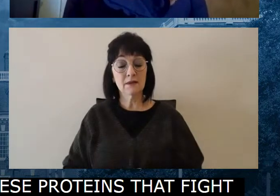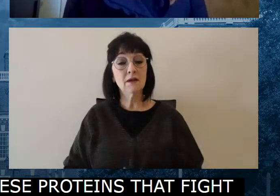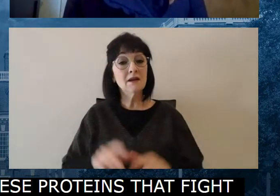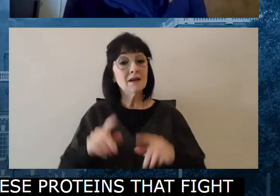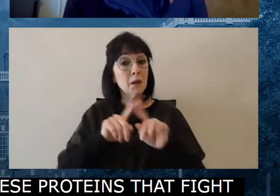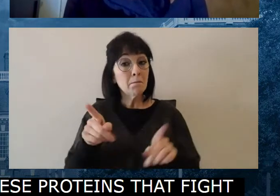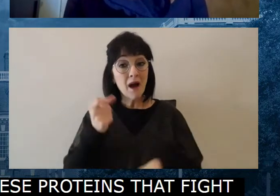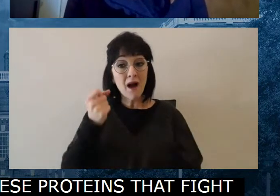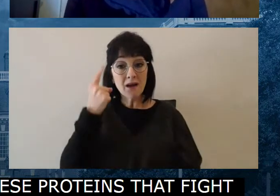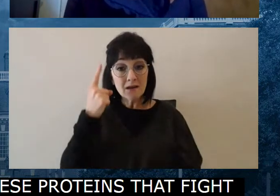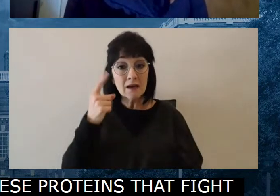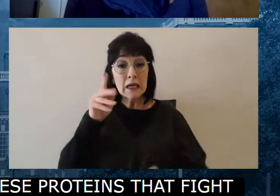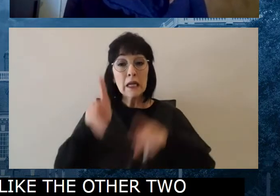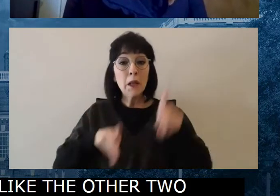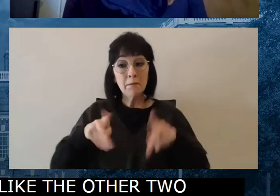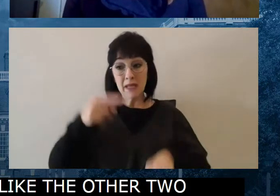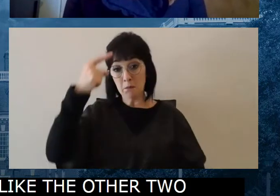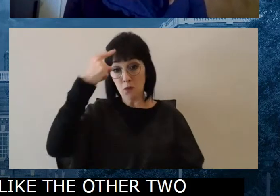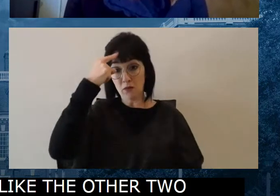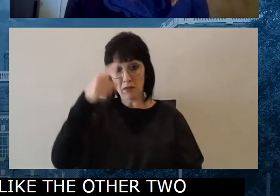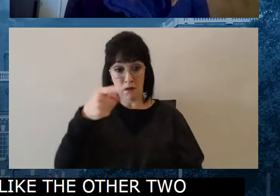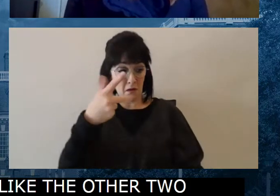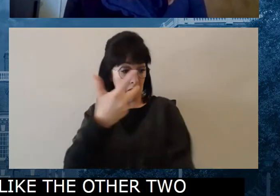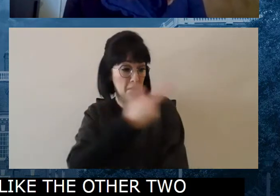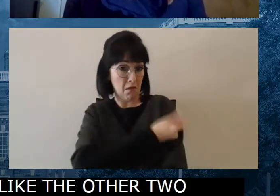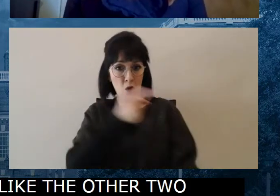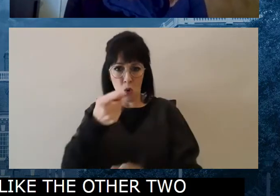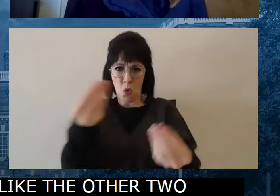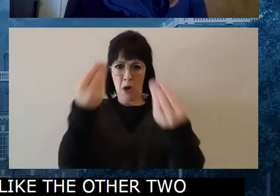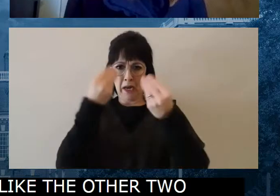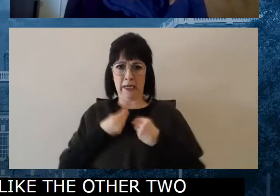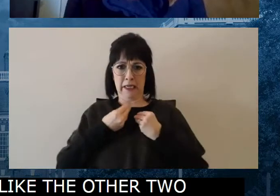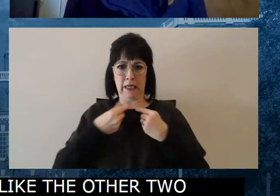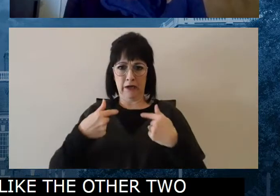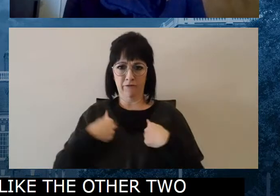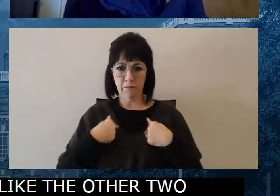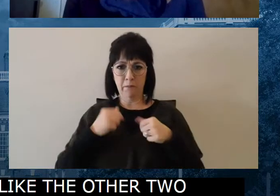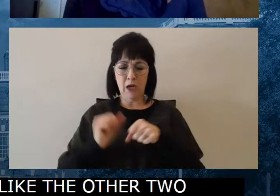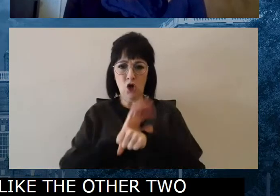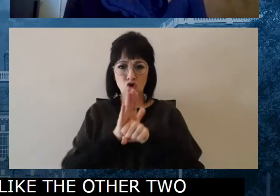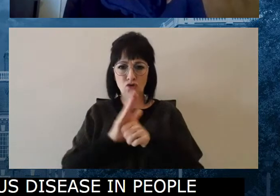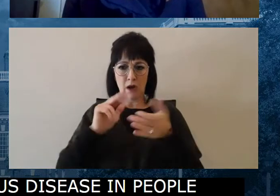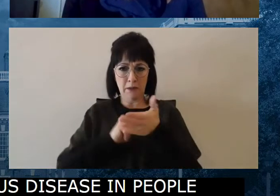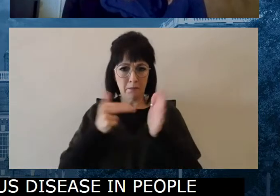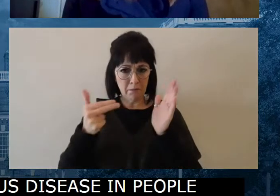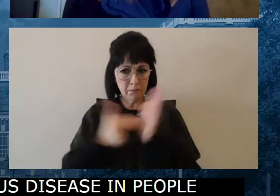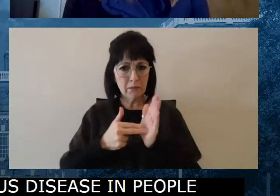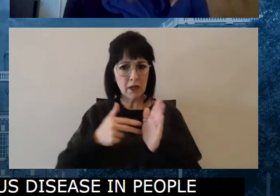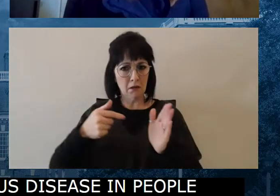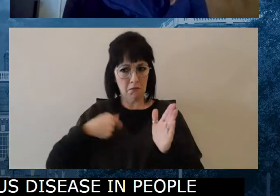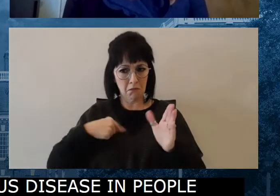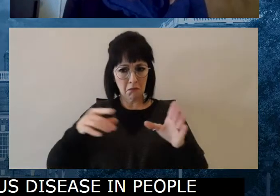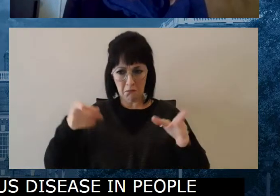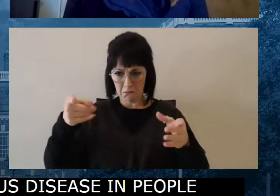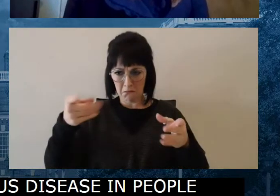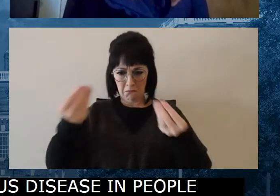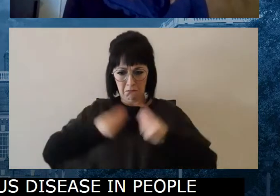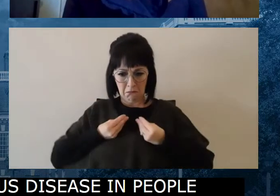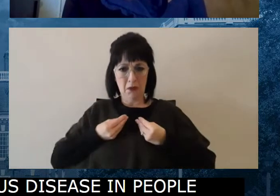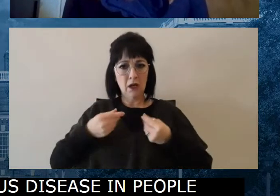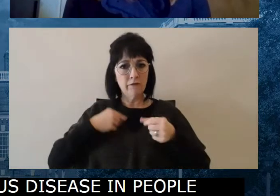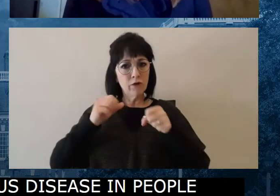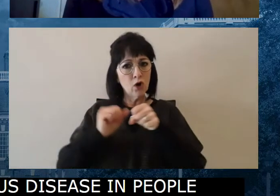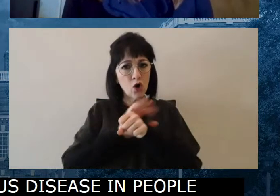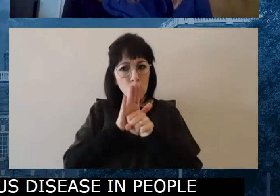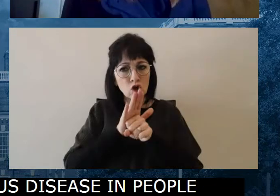cause coronavirus disease in people receiving the vaccine. So you will not get COVID from receiving this